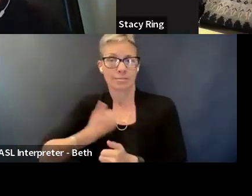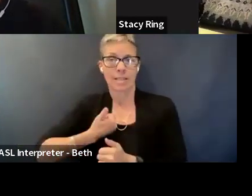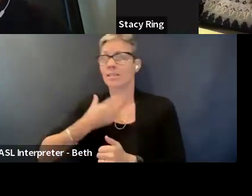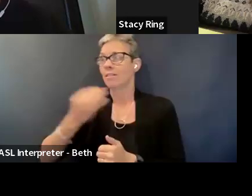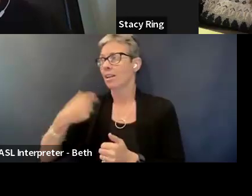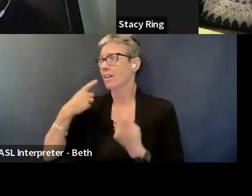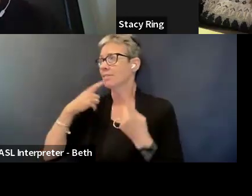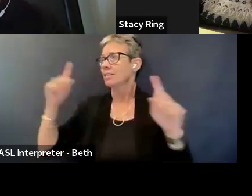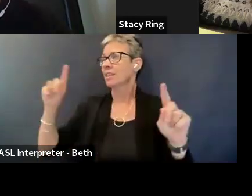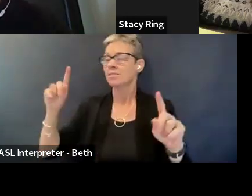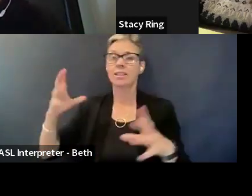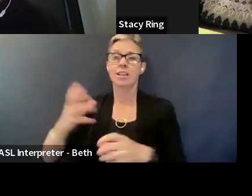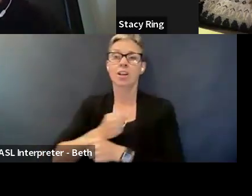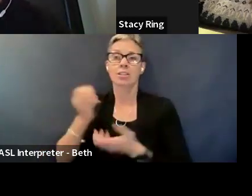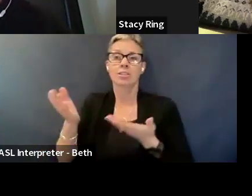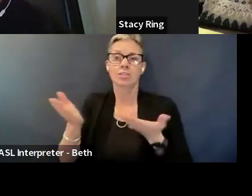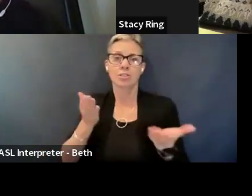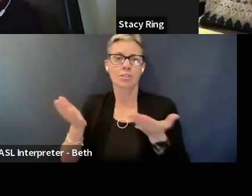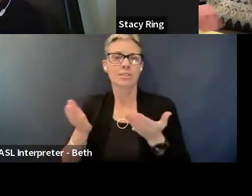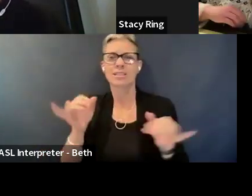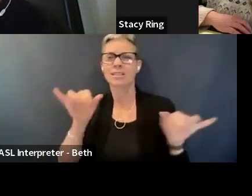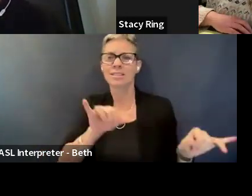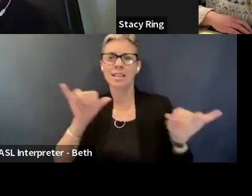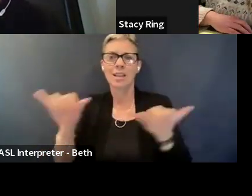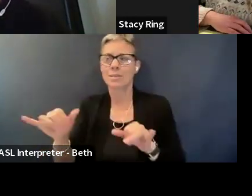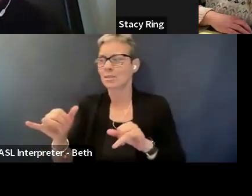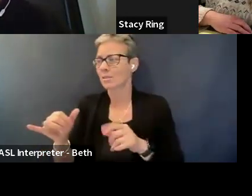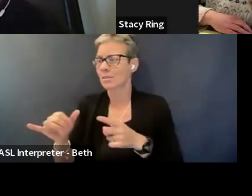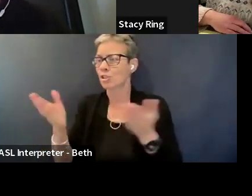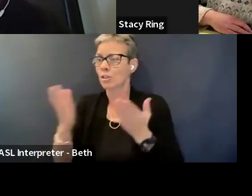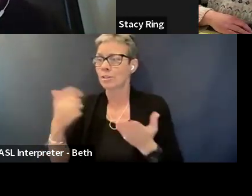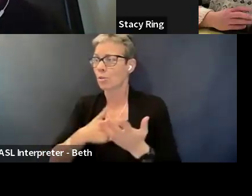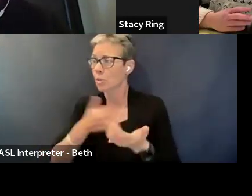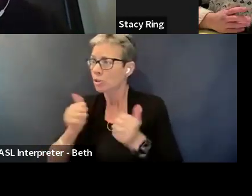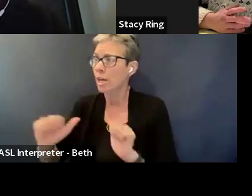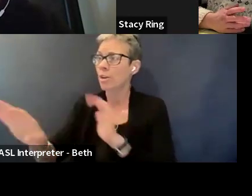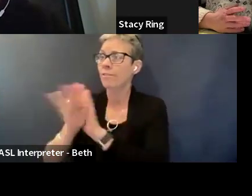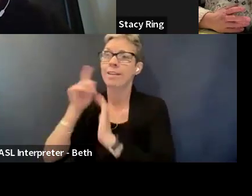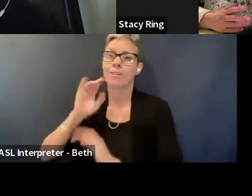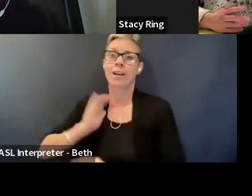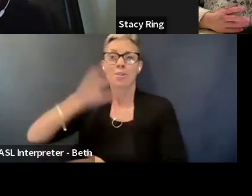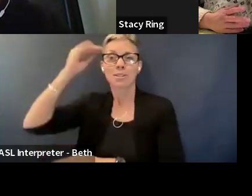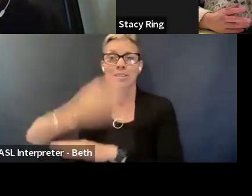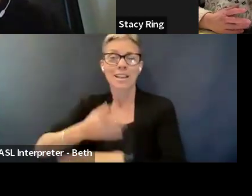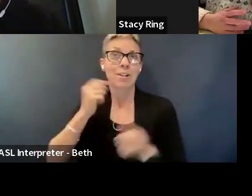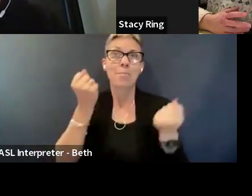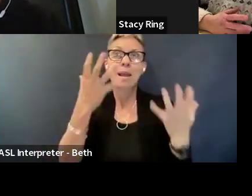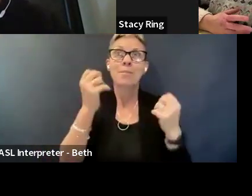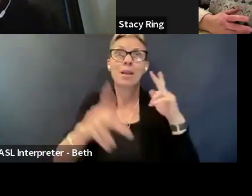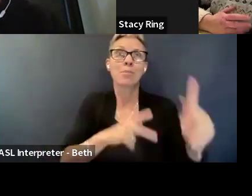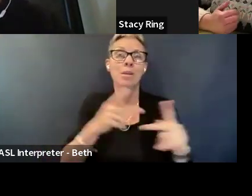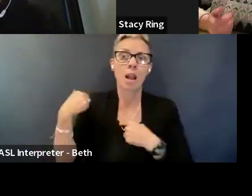successfully obtained services just like the ones we're trying to get for our son for hundreds of people over the